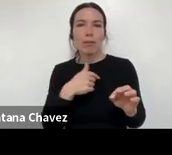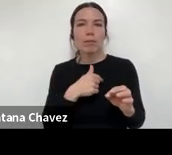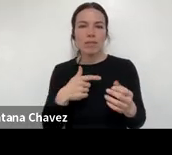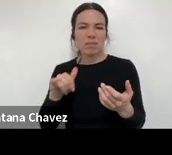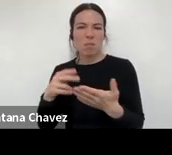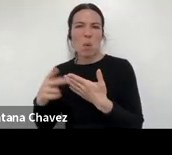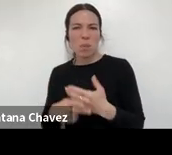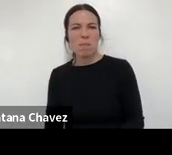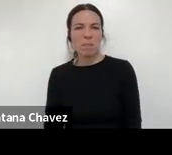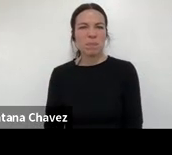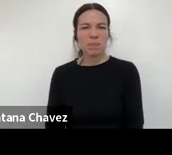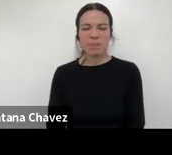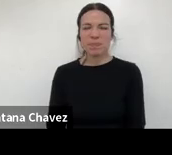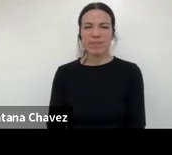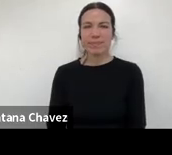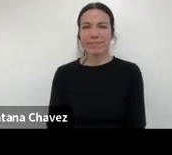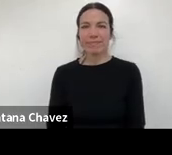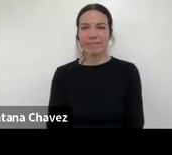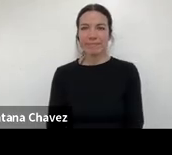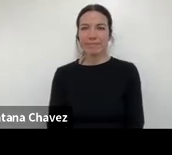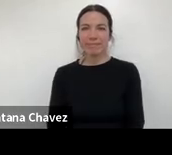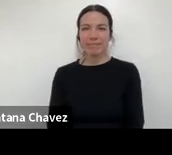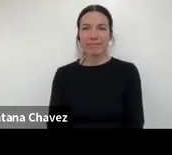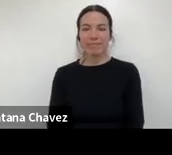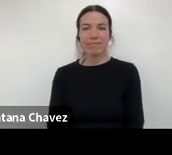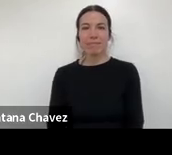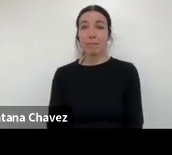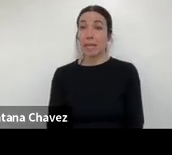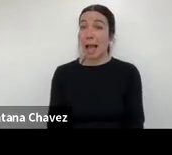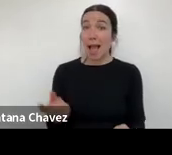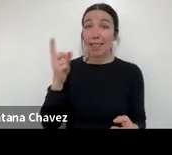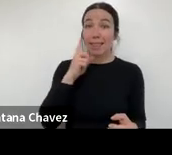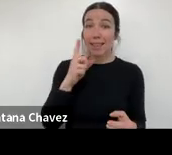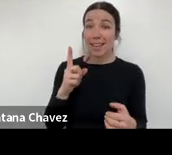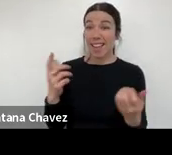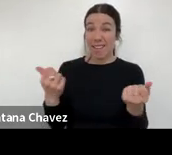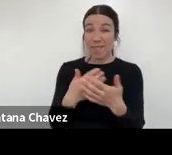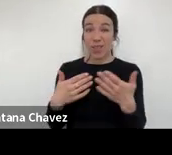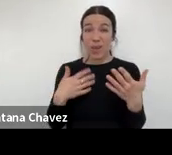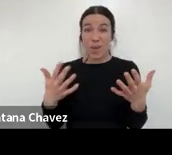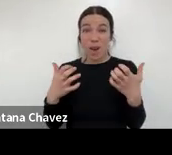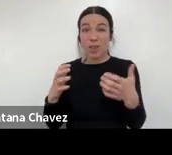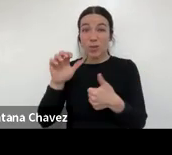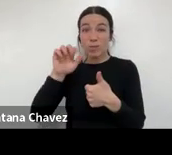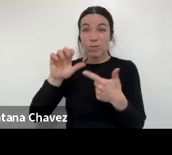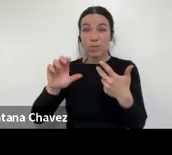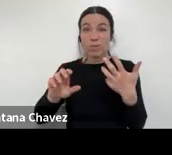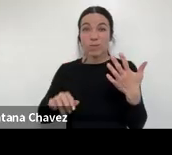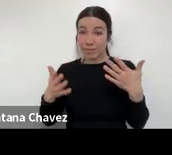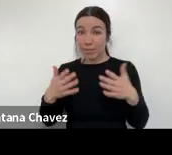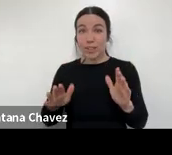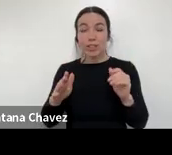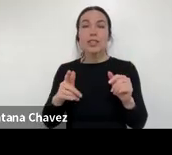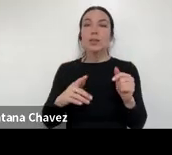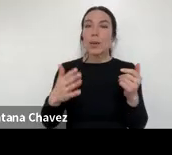I think we've said as much as we wanted. So thank you